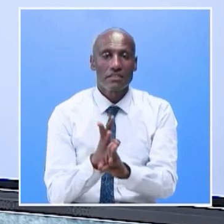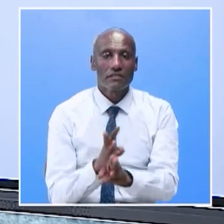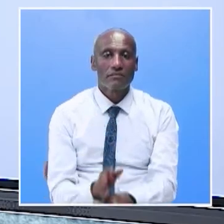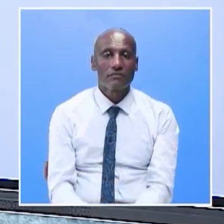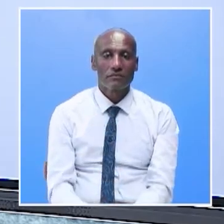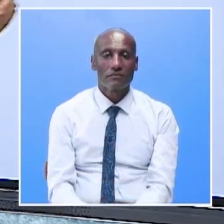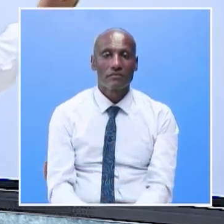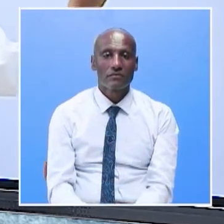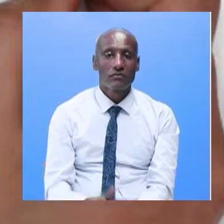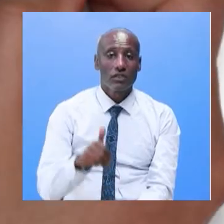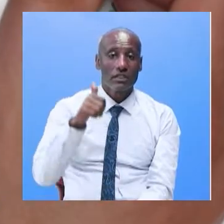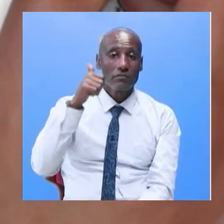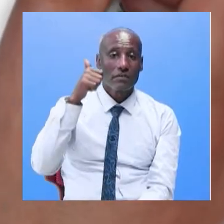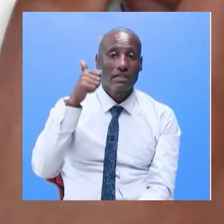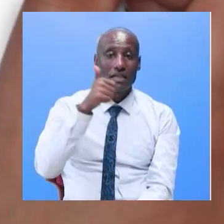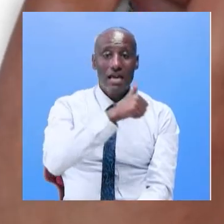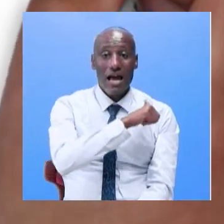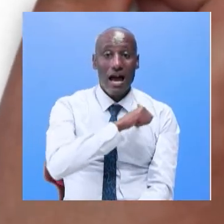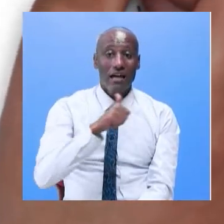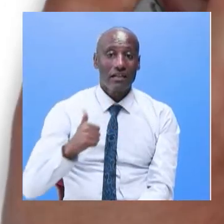like Arada Street.